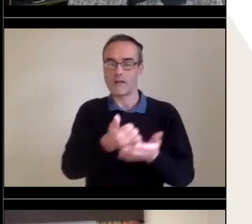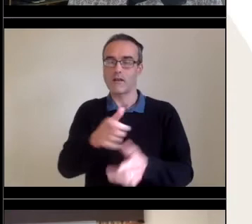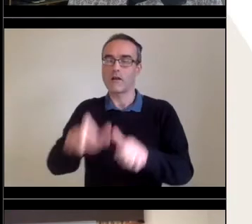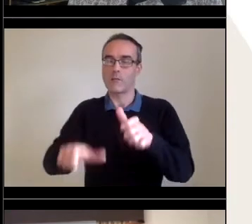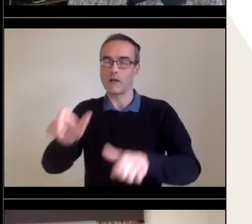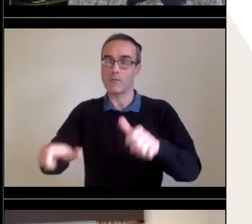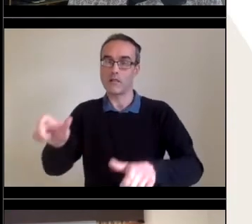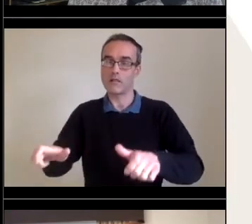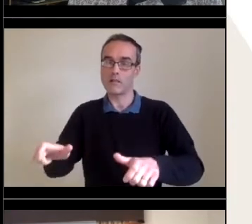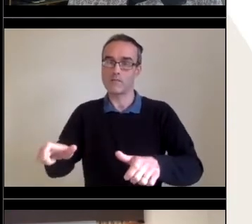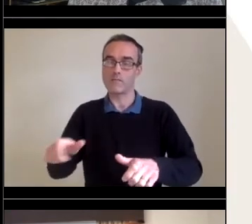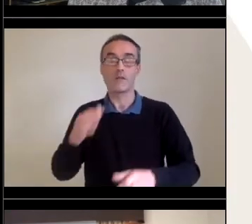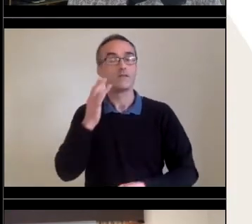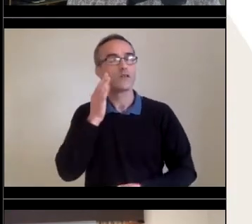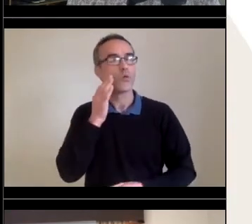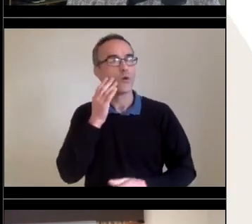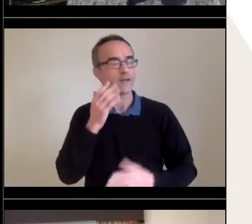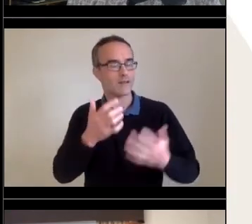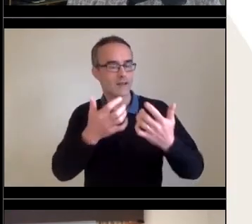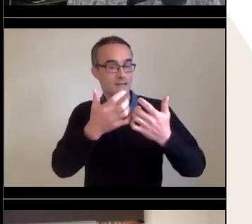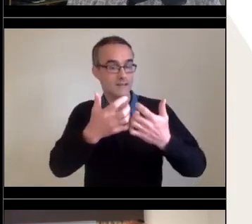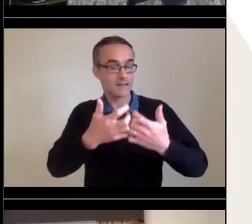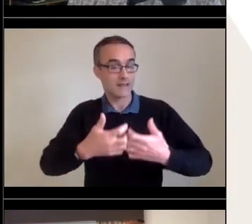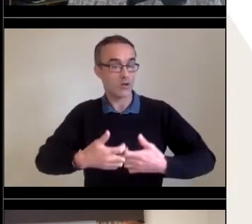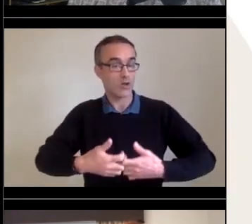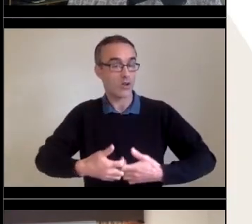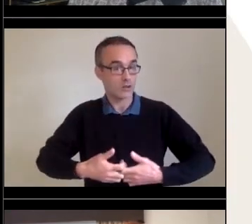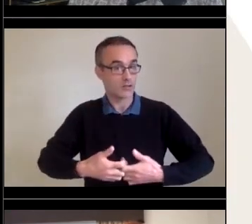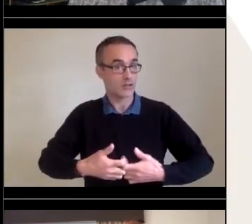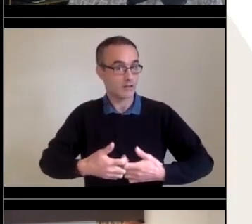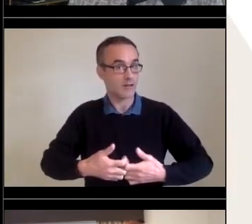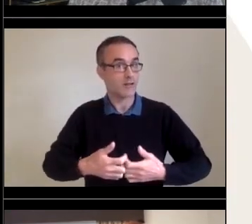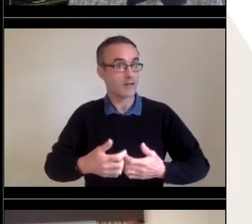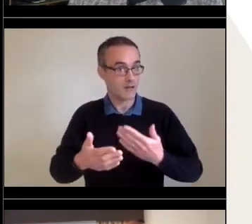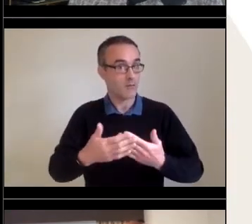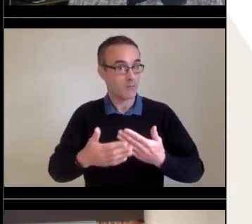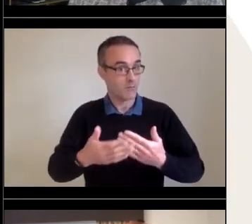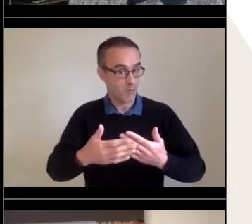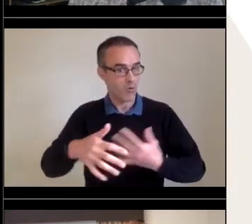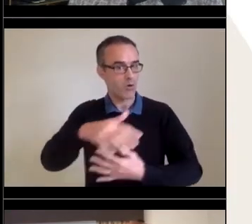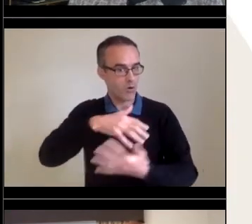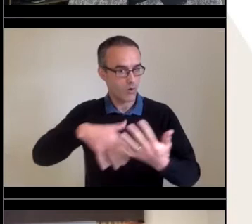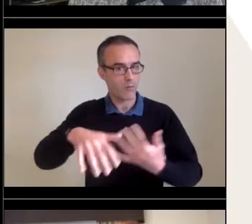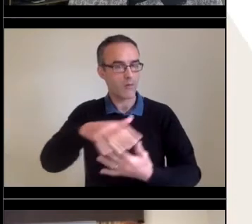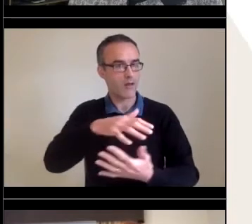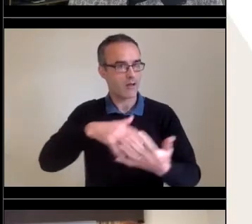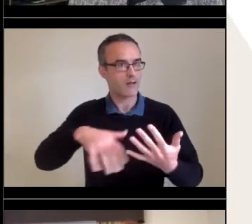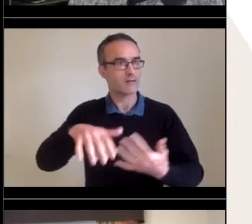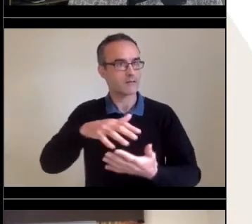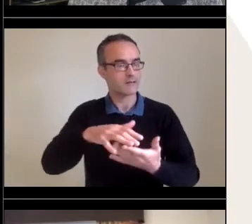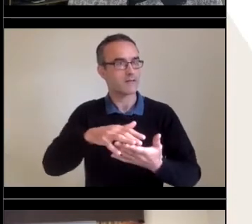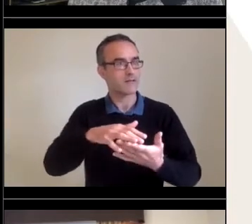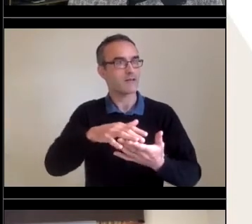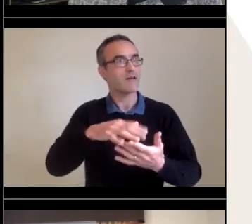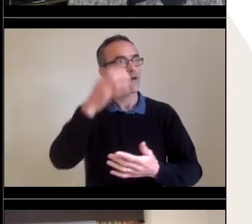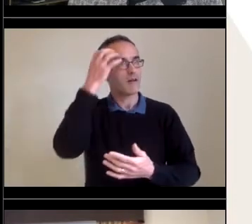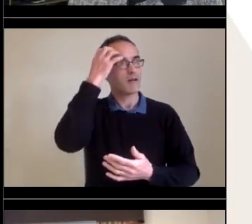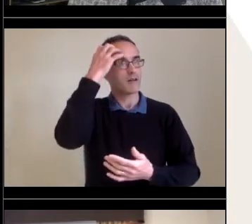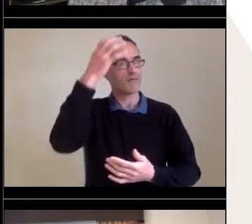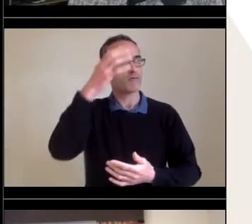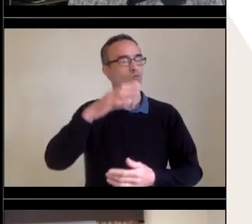technology starts to become even more rapidly complex. So I'm thinking, in the field, for example, of artificial